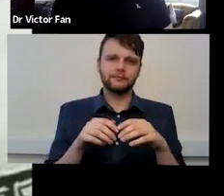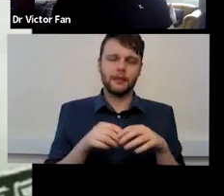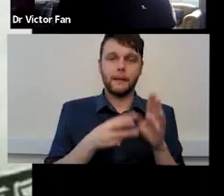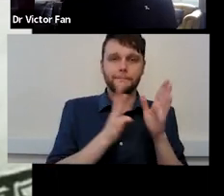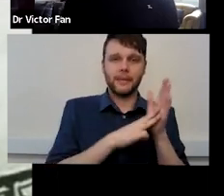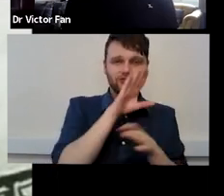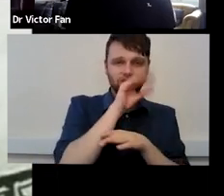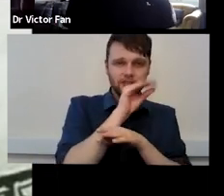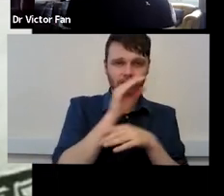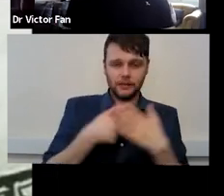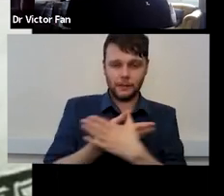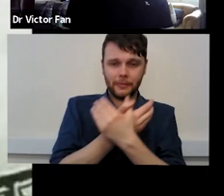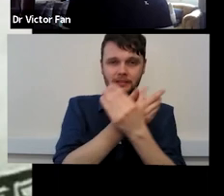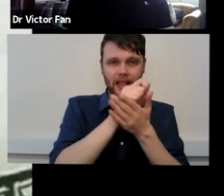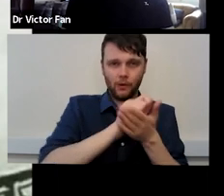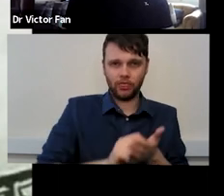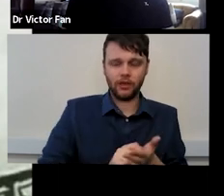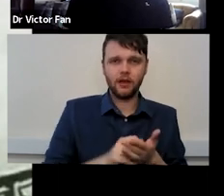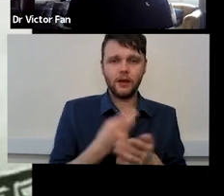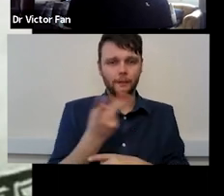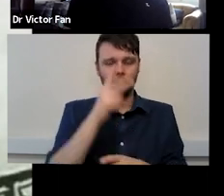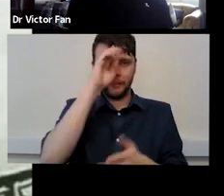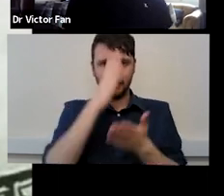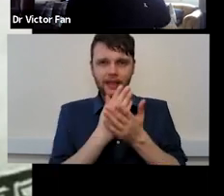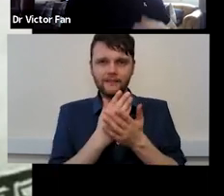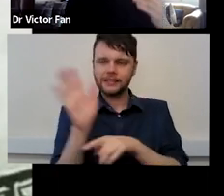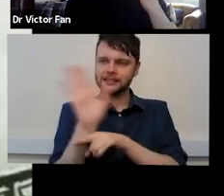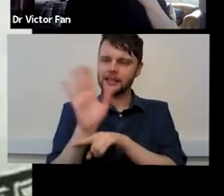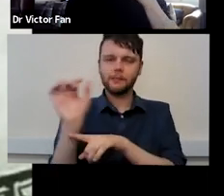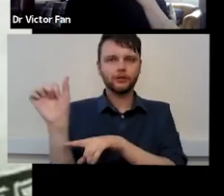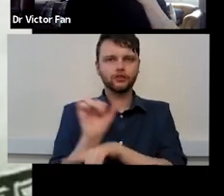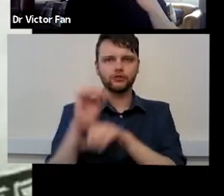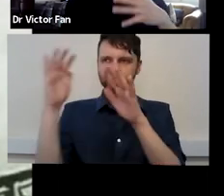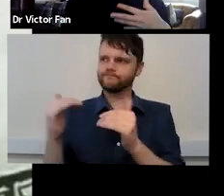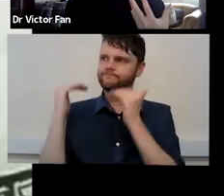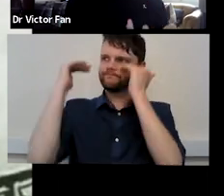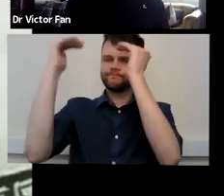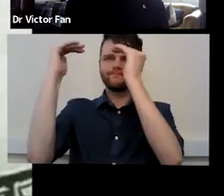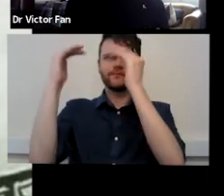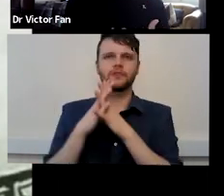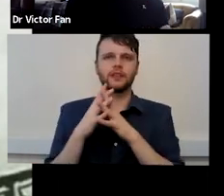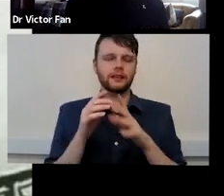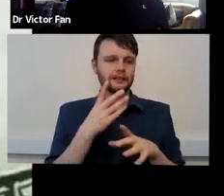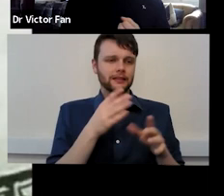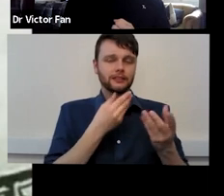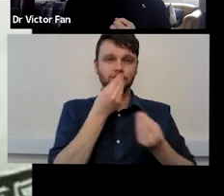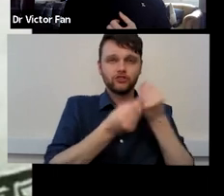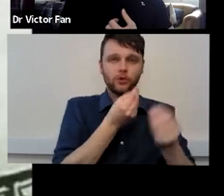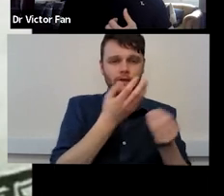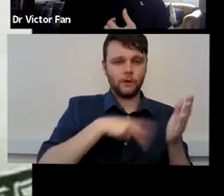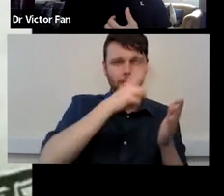Ducks authors believed that the cinema should really elevate itself by adapting stories from